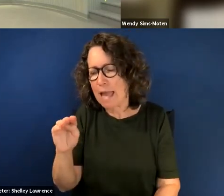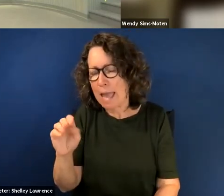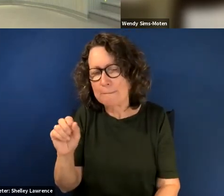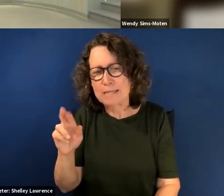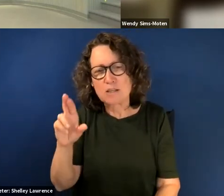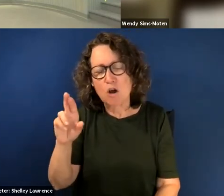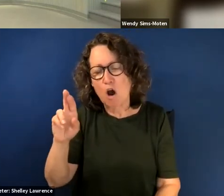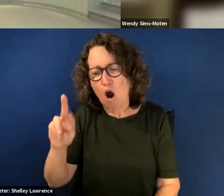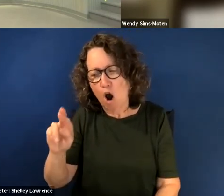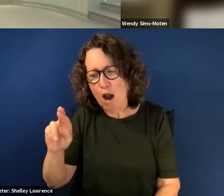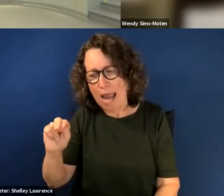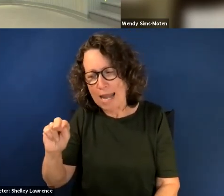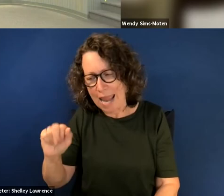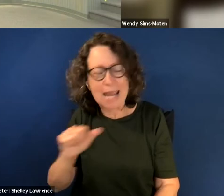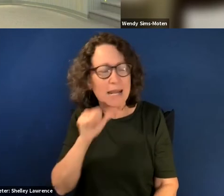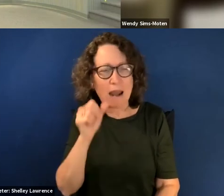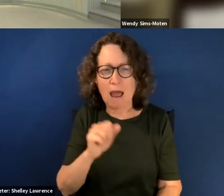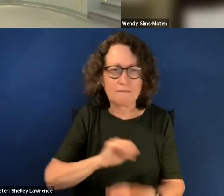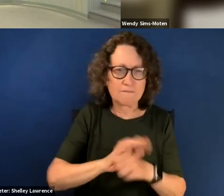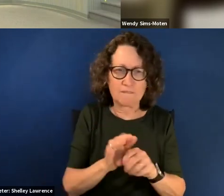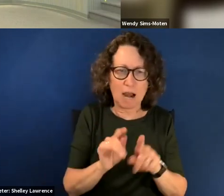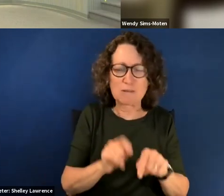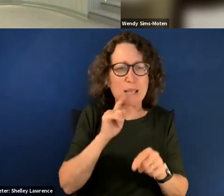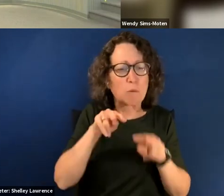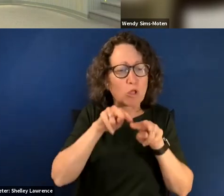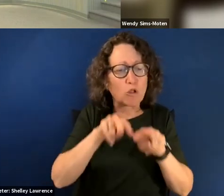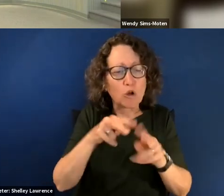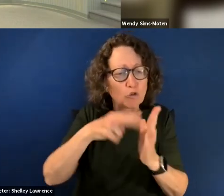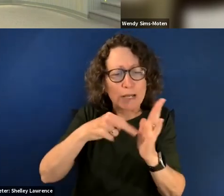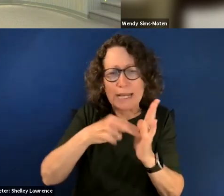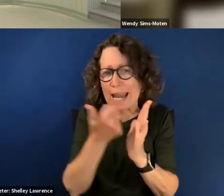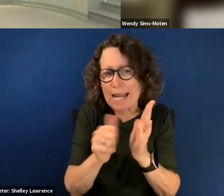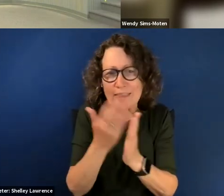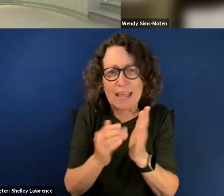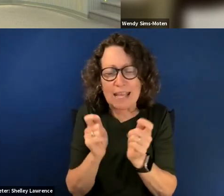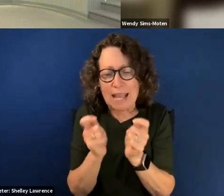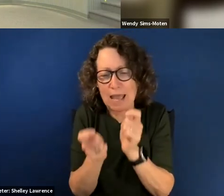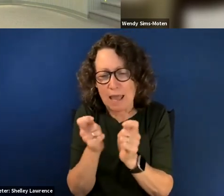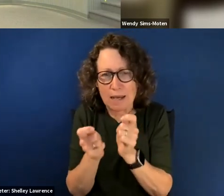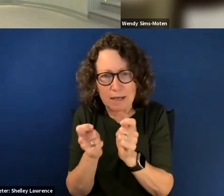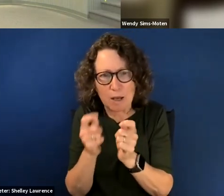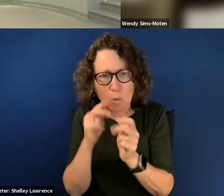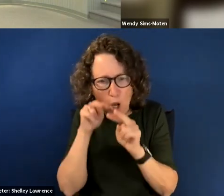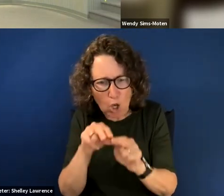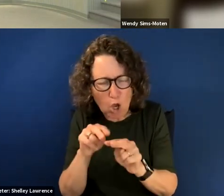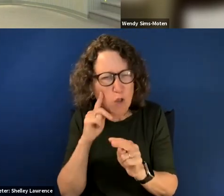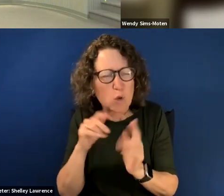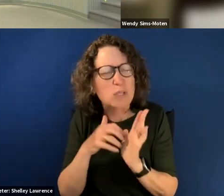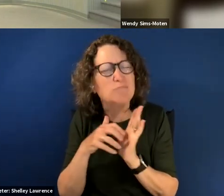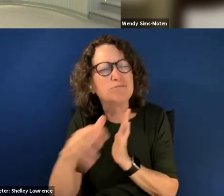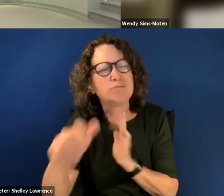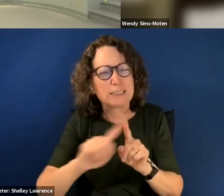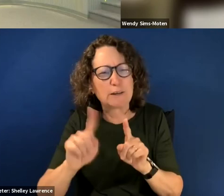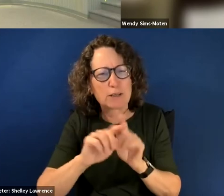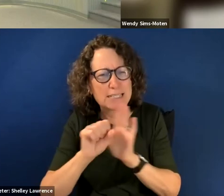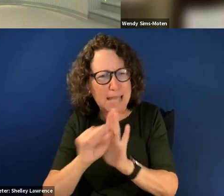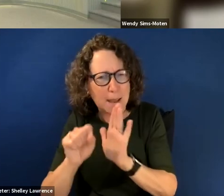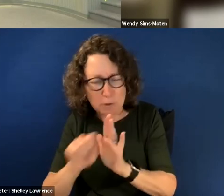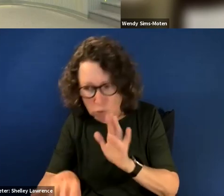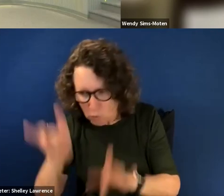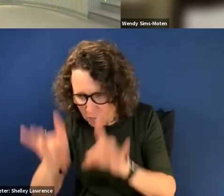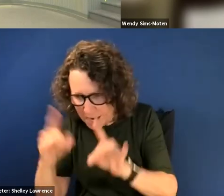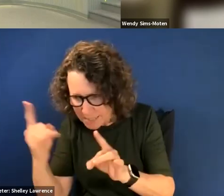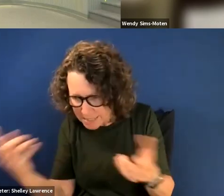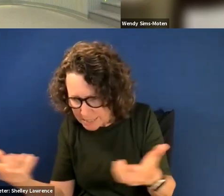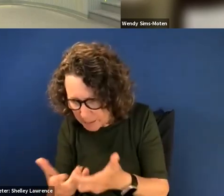necessarily the coronavirus. It will read any segment and is mostly adjusted to such a level that it will look through trillions of samples. Ultimately, it finds